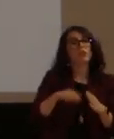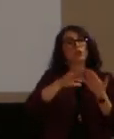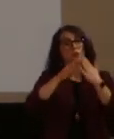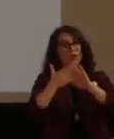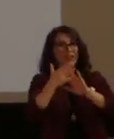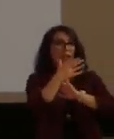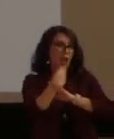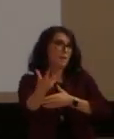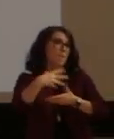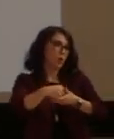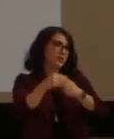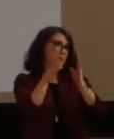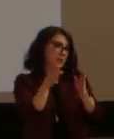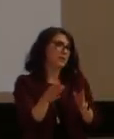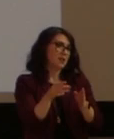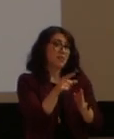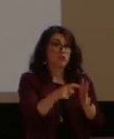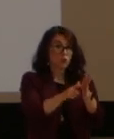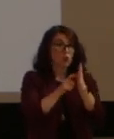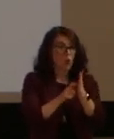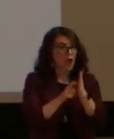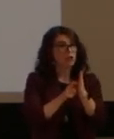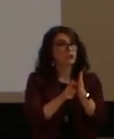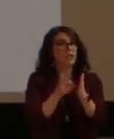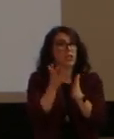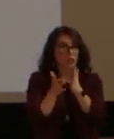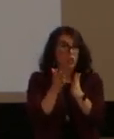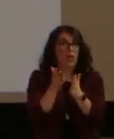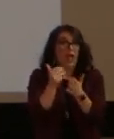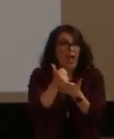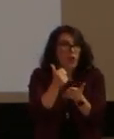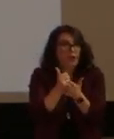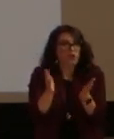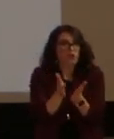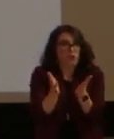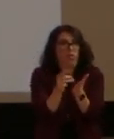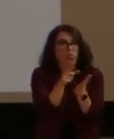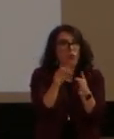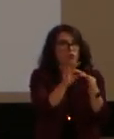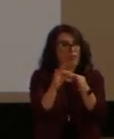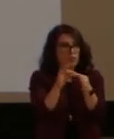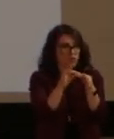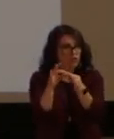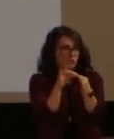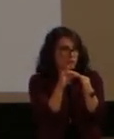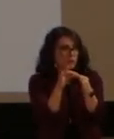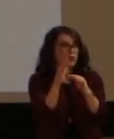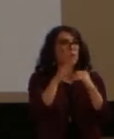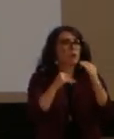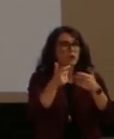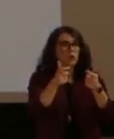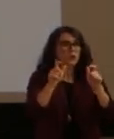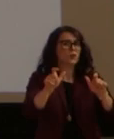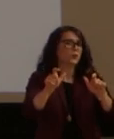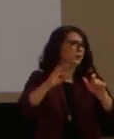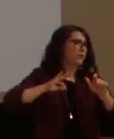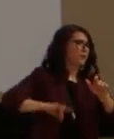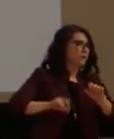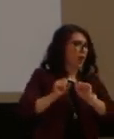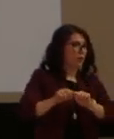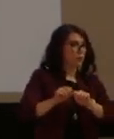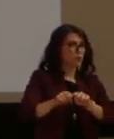and participants. This requires nurturing those relationships. Again, that building that hugely valuable resource